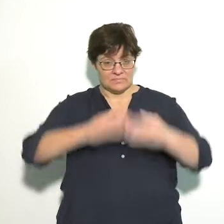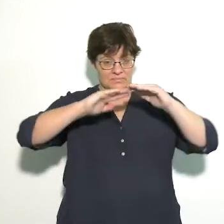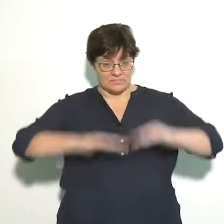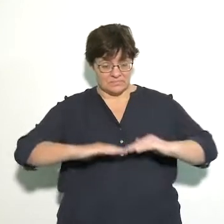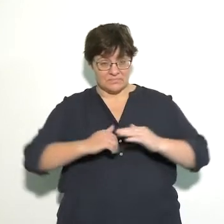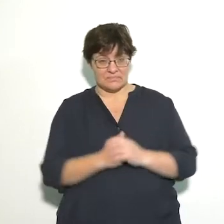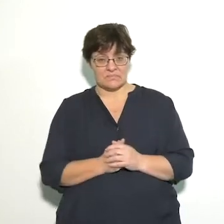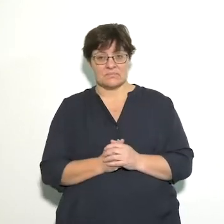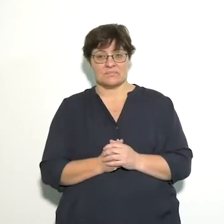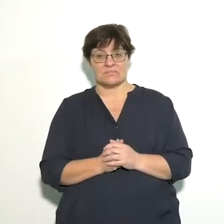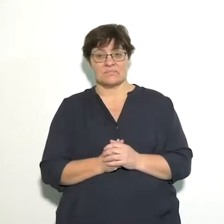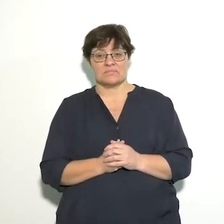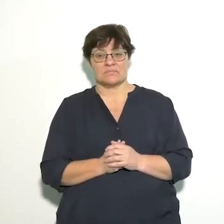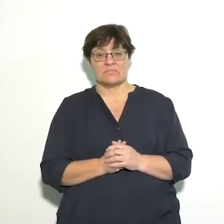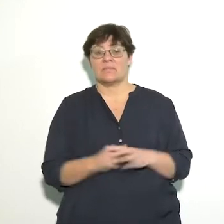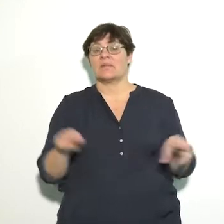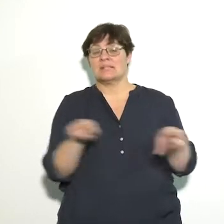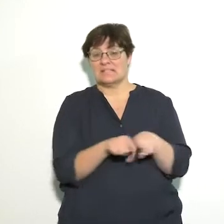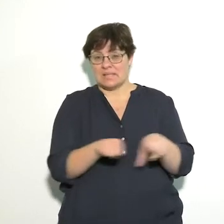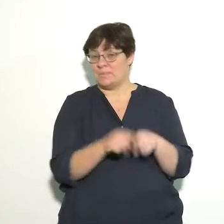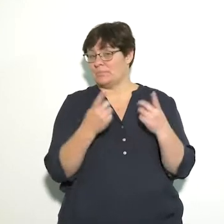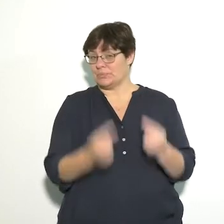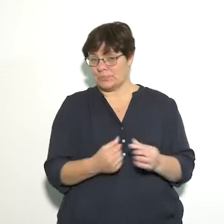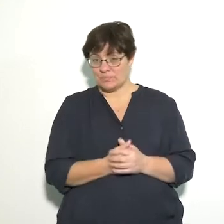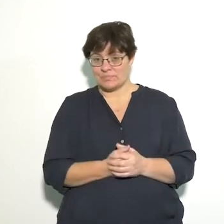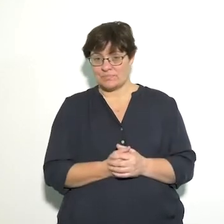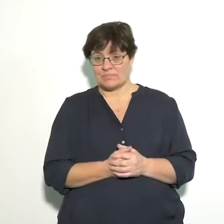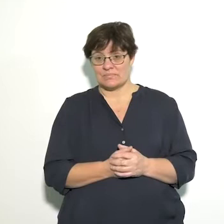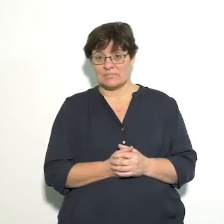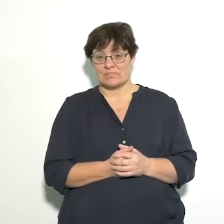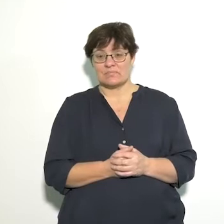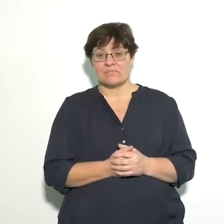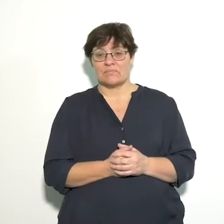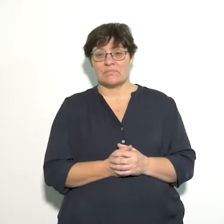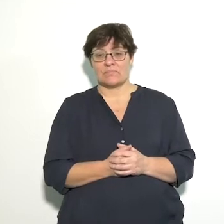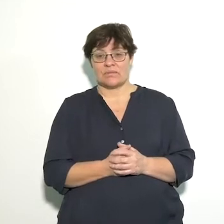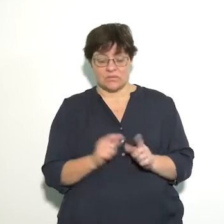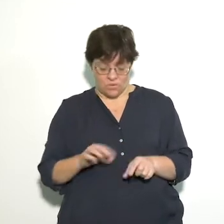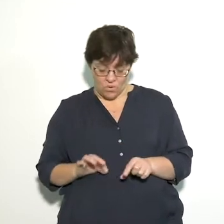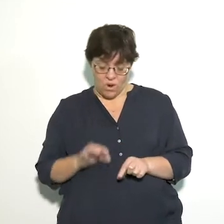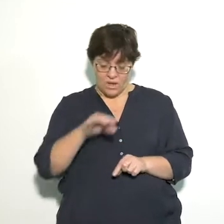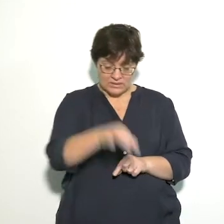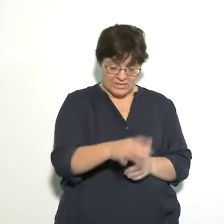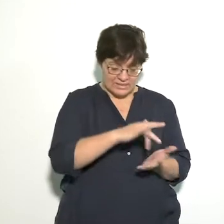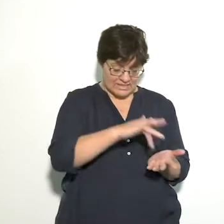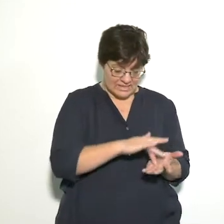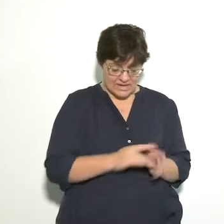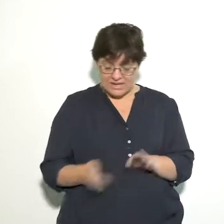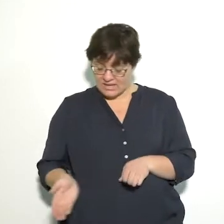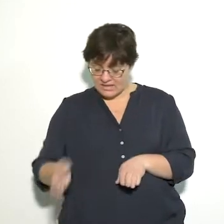over. And I'm going to do the very same thing on this side. Here's my first triangle going right to the